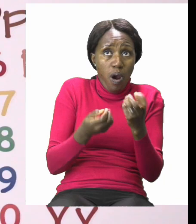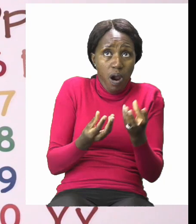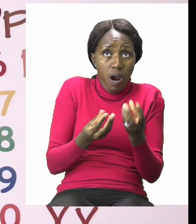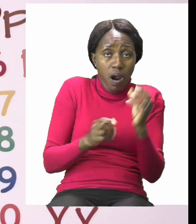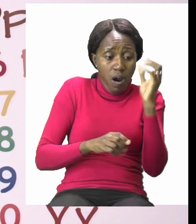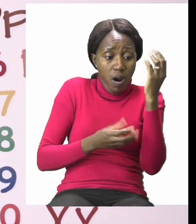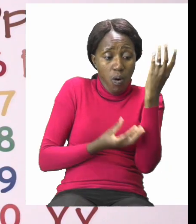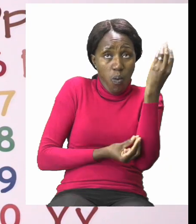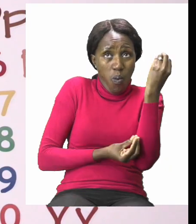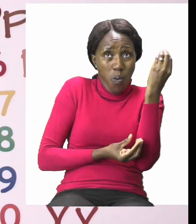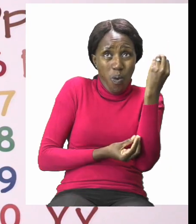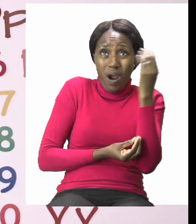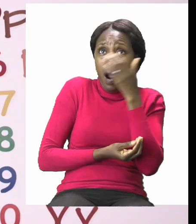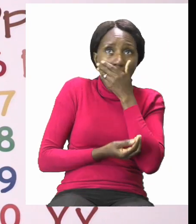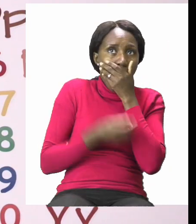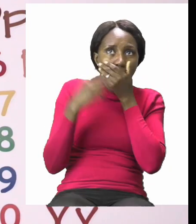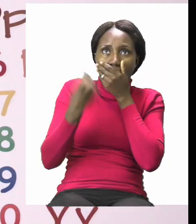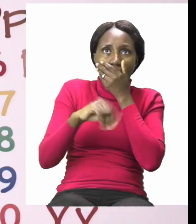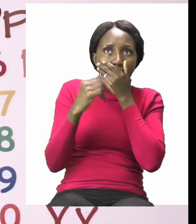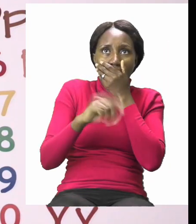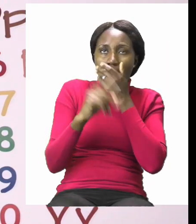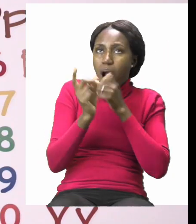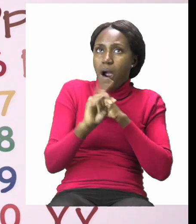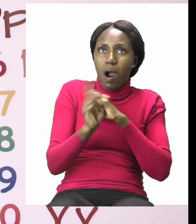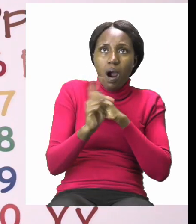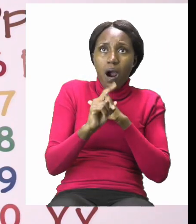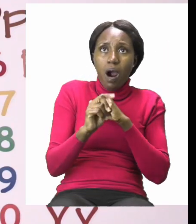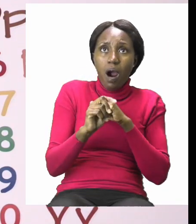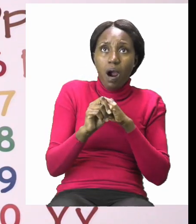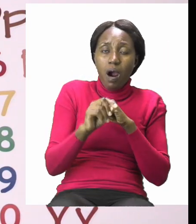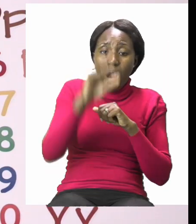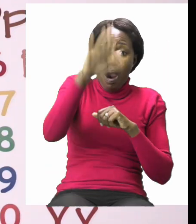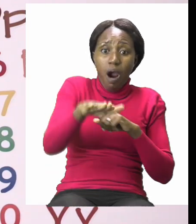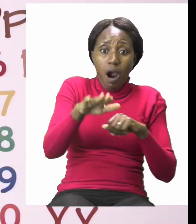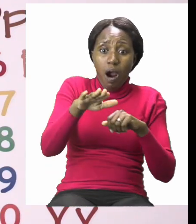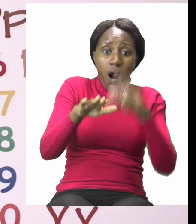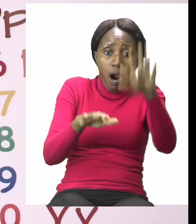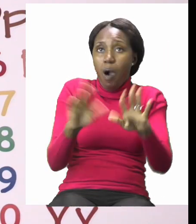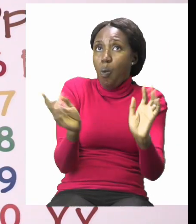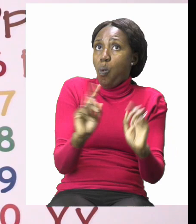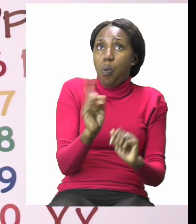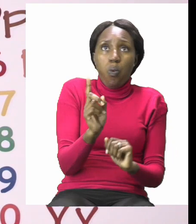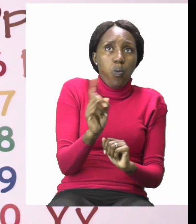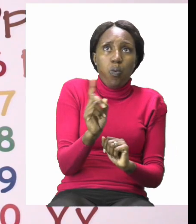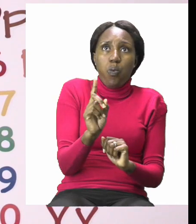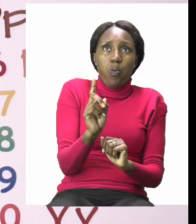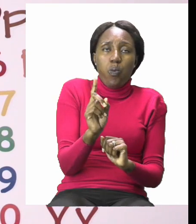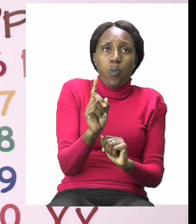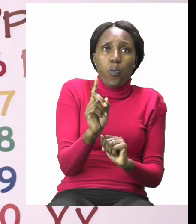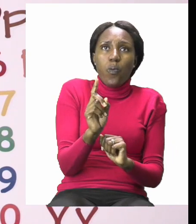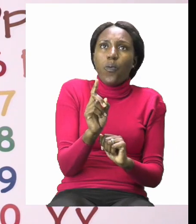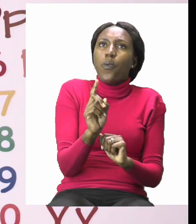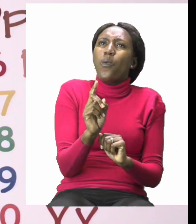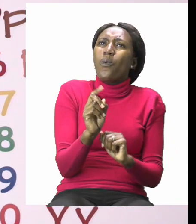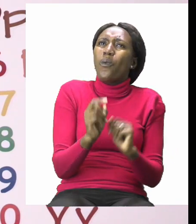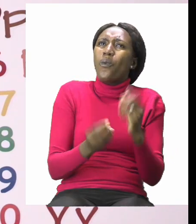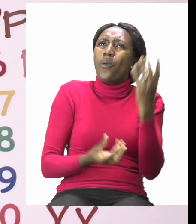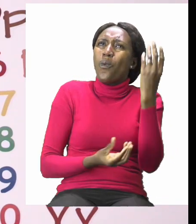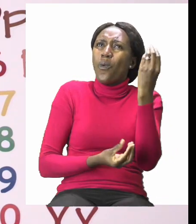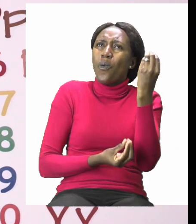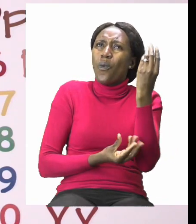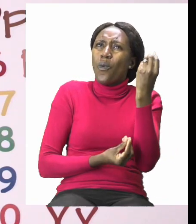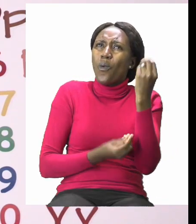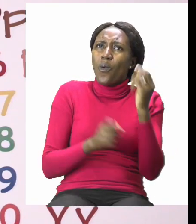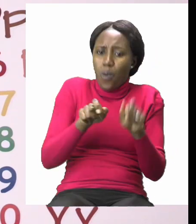listen. Do not touch the stove. The stove is somewhere